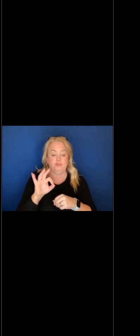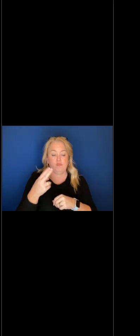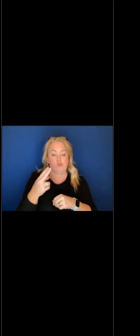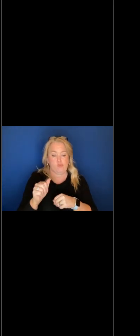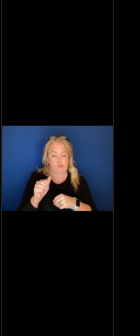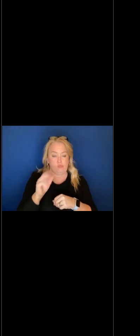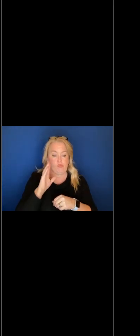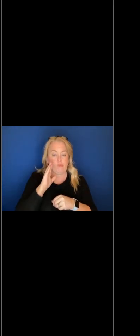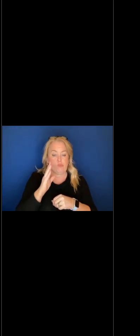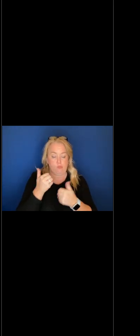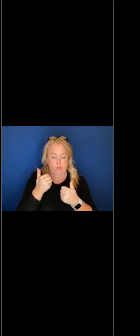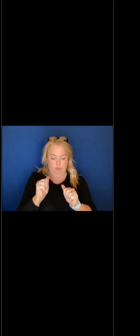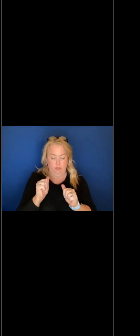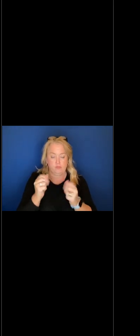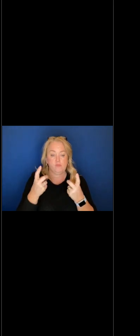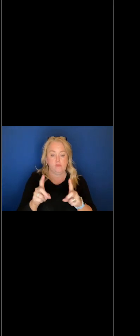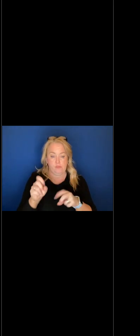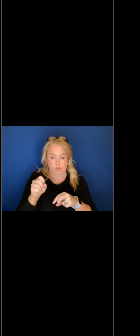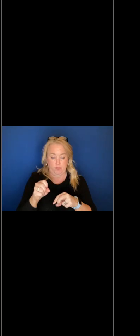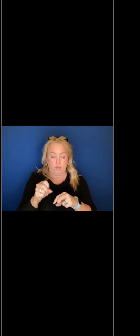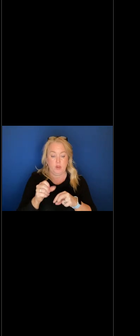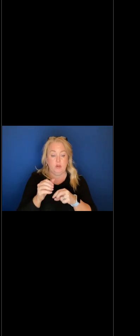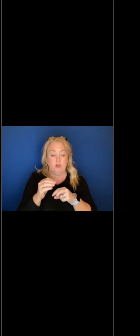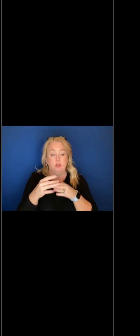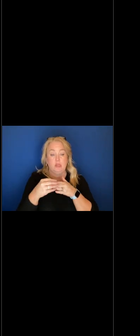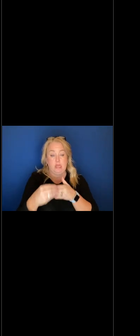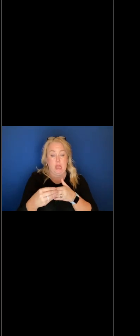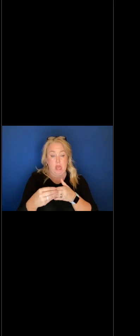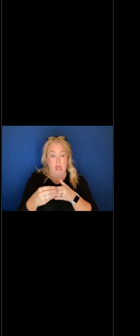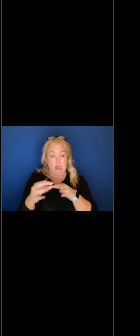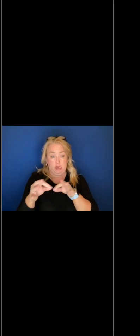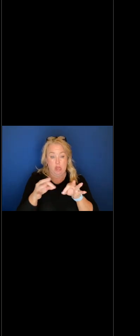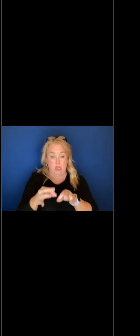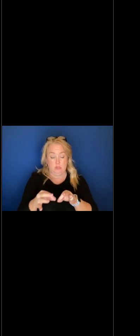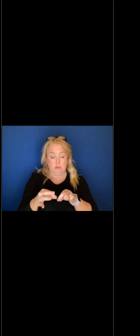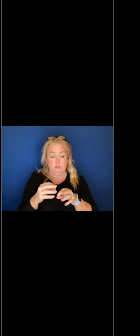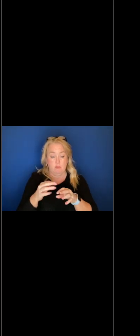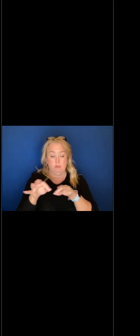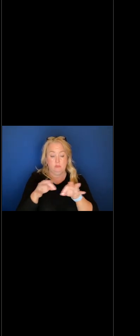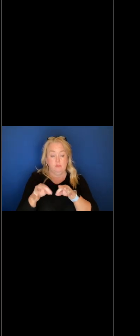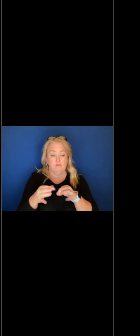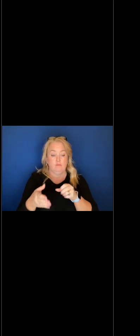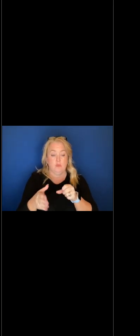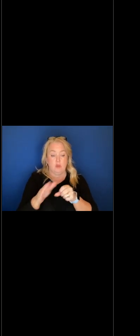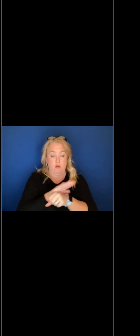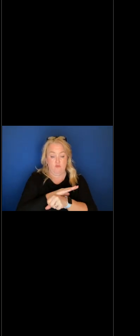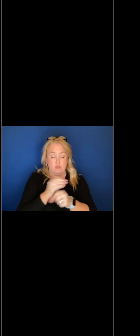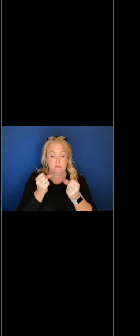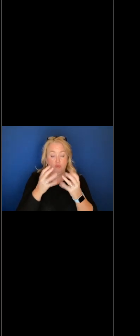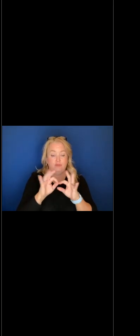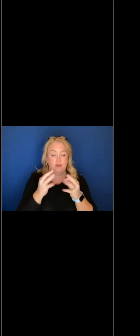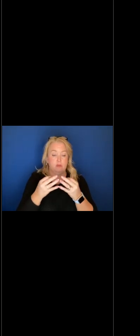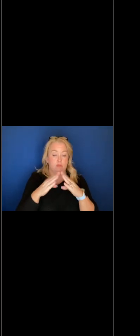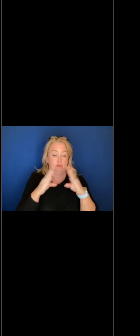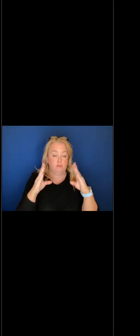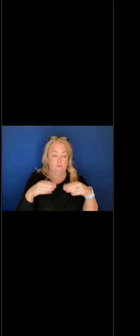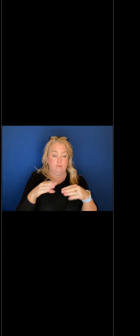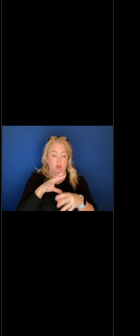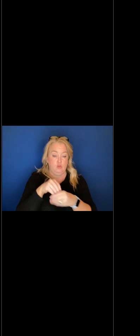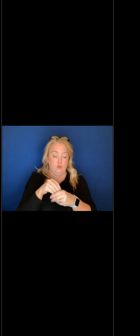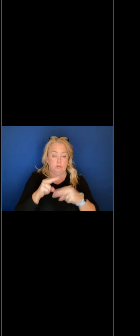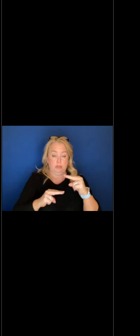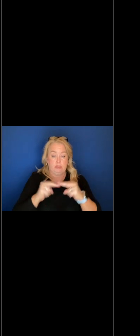still apply. The guidelines define covered multifamily dwellings to include